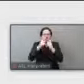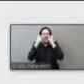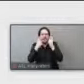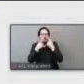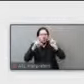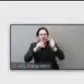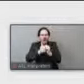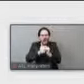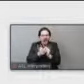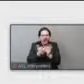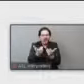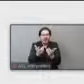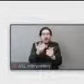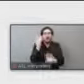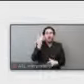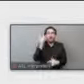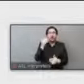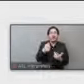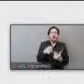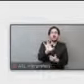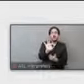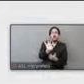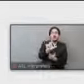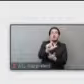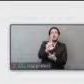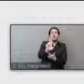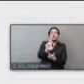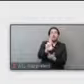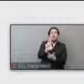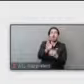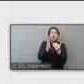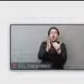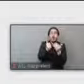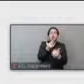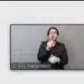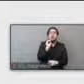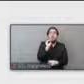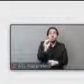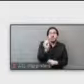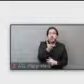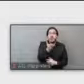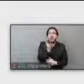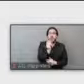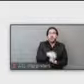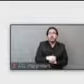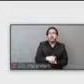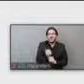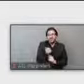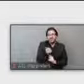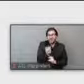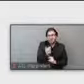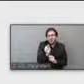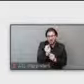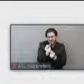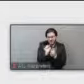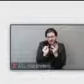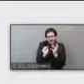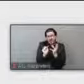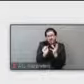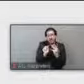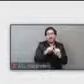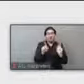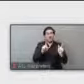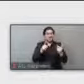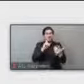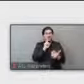basically no influenza to speak of. A couple of cases, as to my knowledge, we haven't had any deaths, but you can see